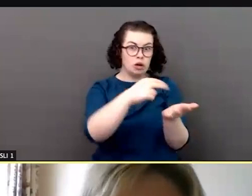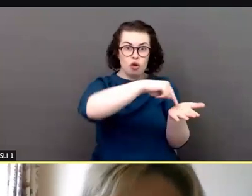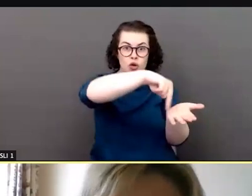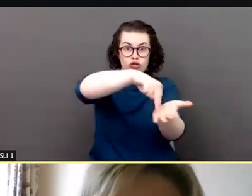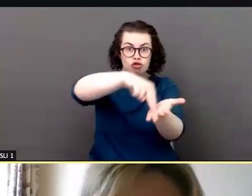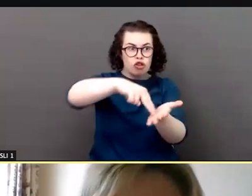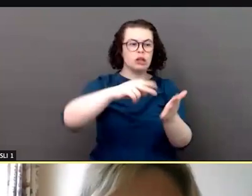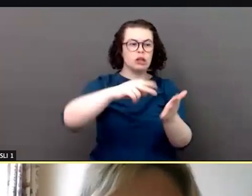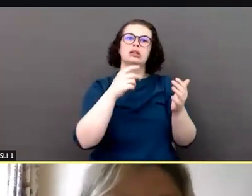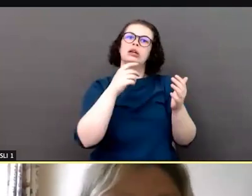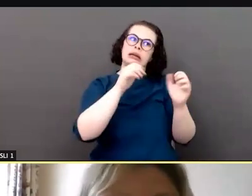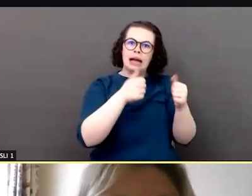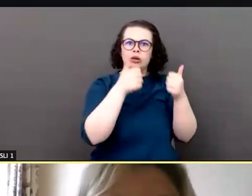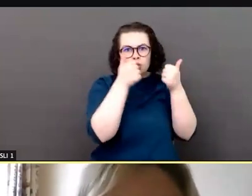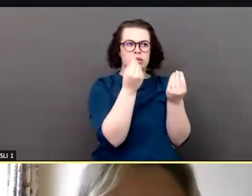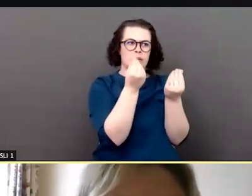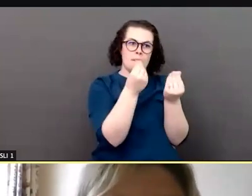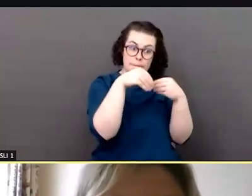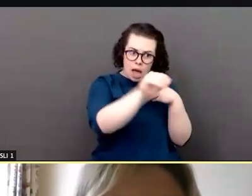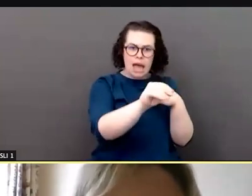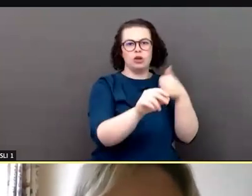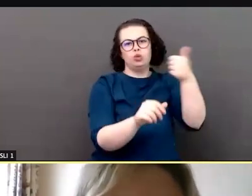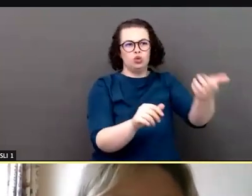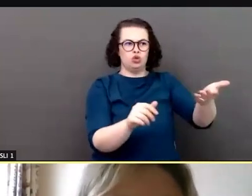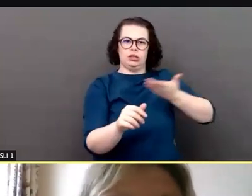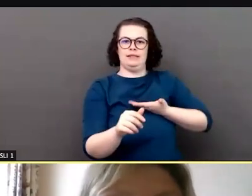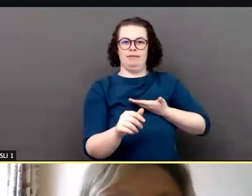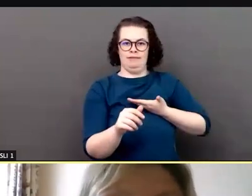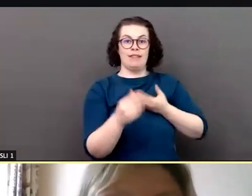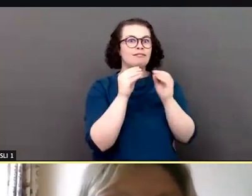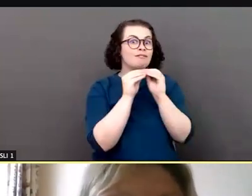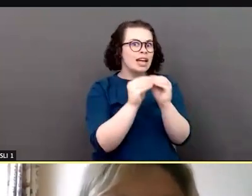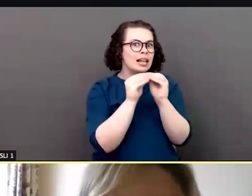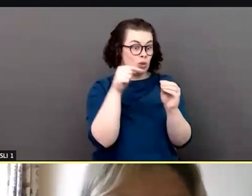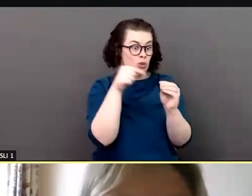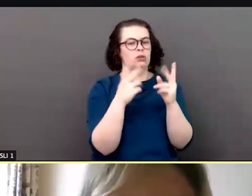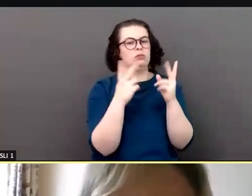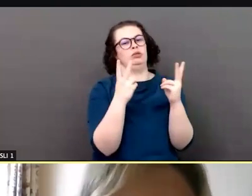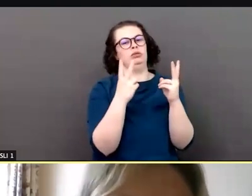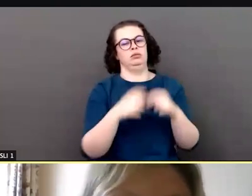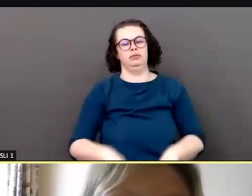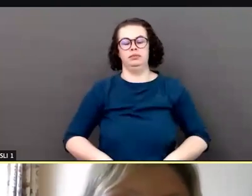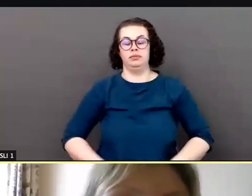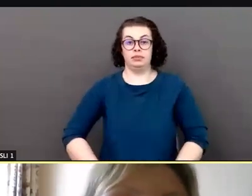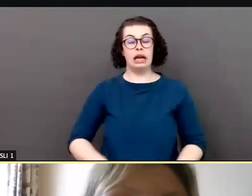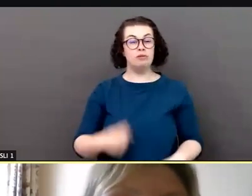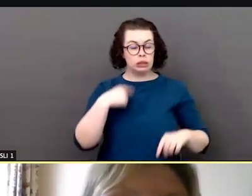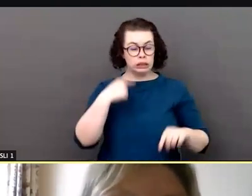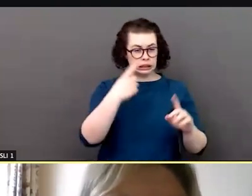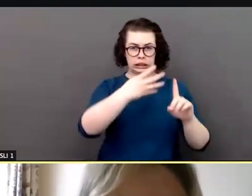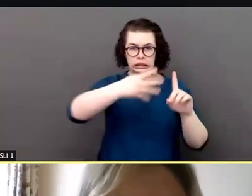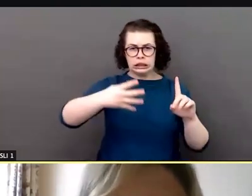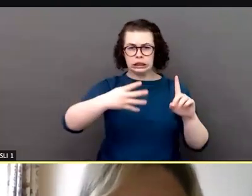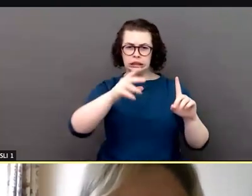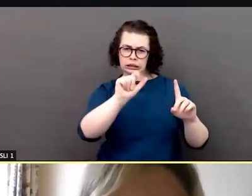money. When we look at the figures, almost more than half of the EU